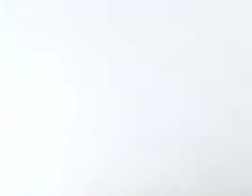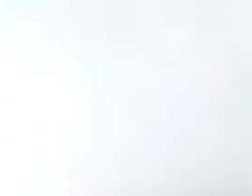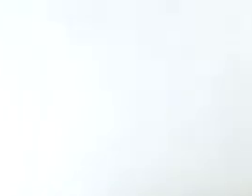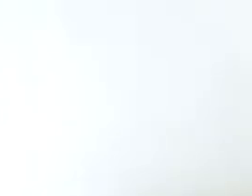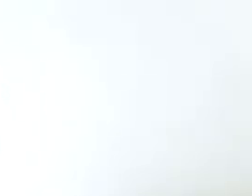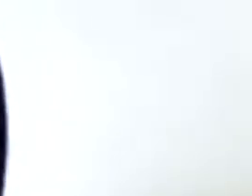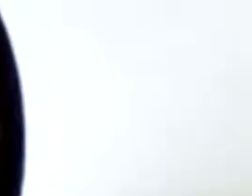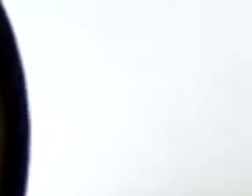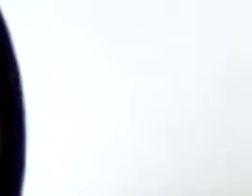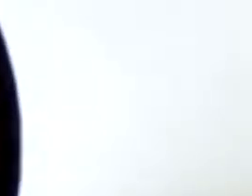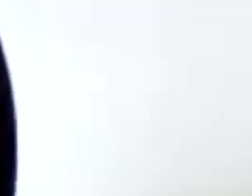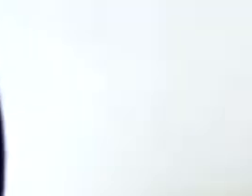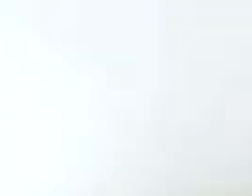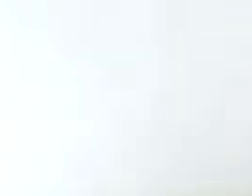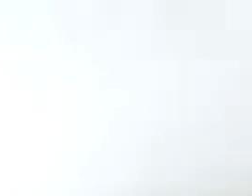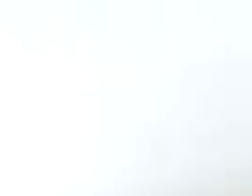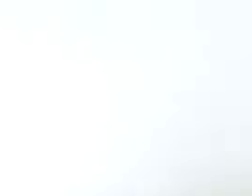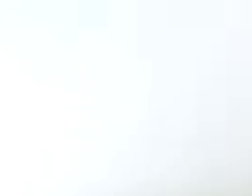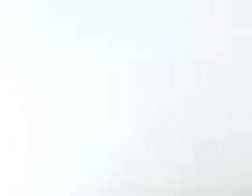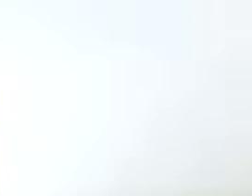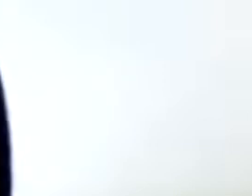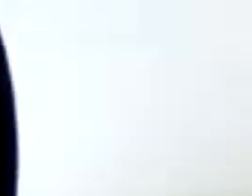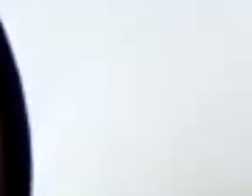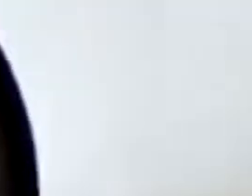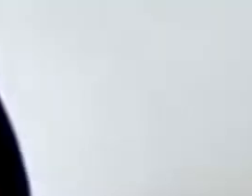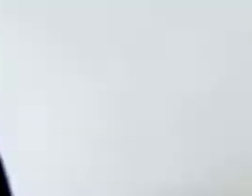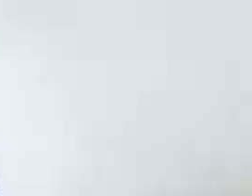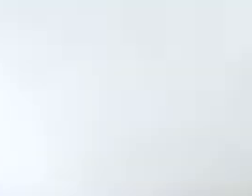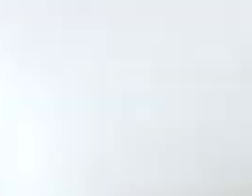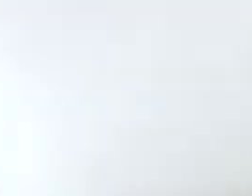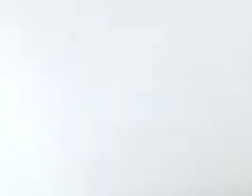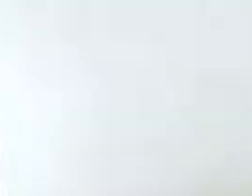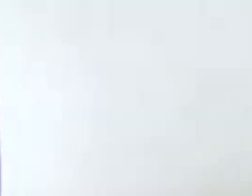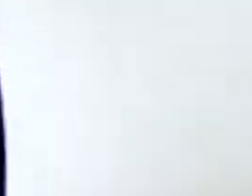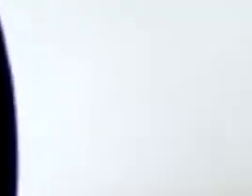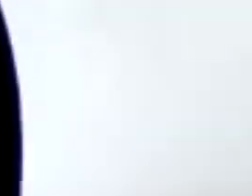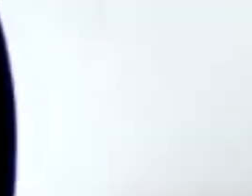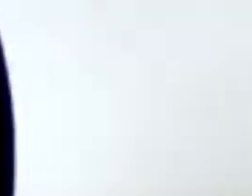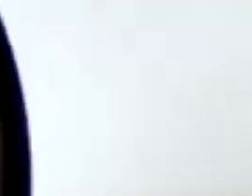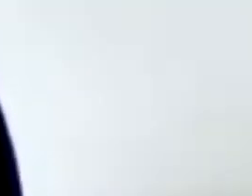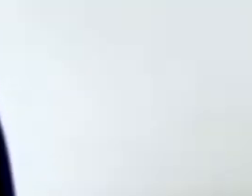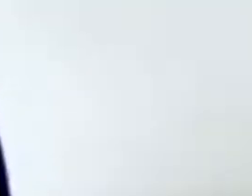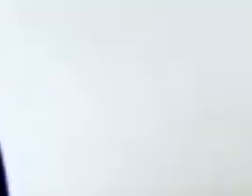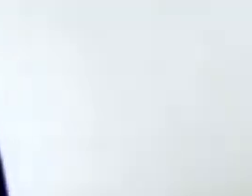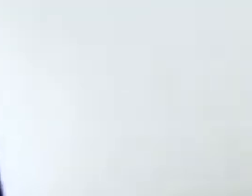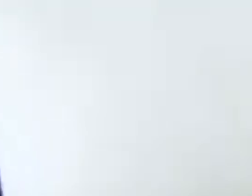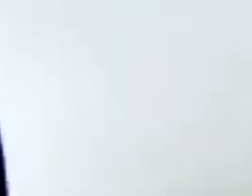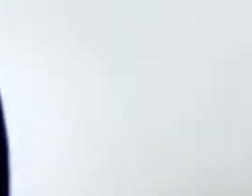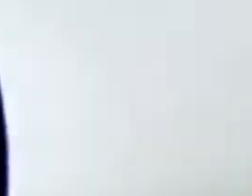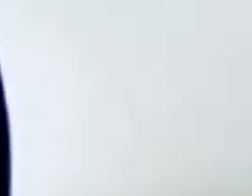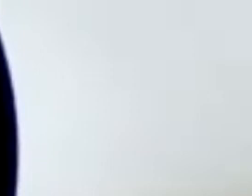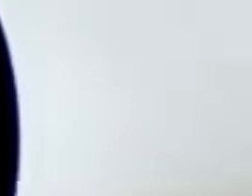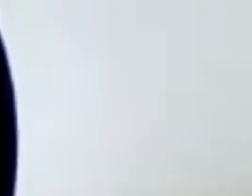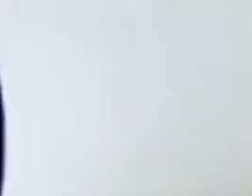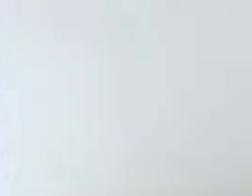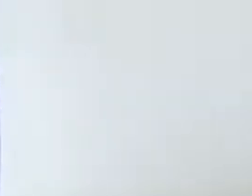Broom on the Broom. And this book is by Julia Donaldson and Axel Scheffler. And